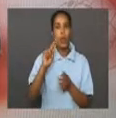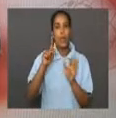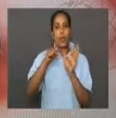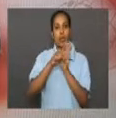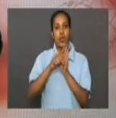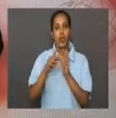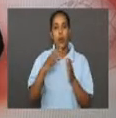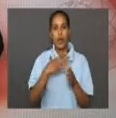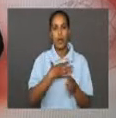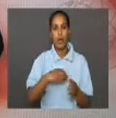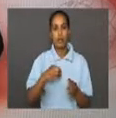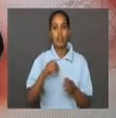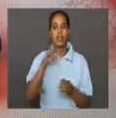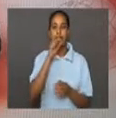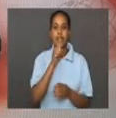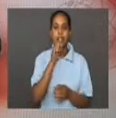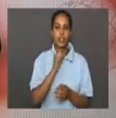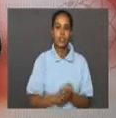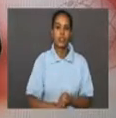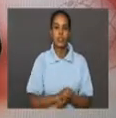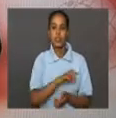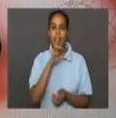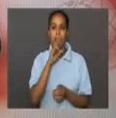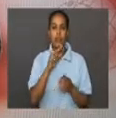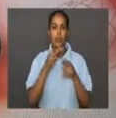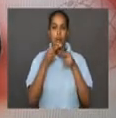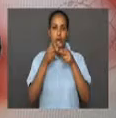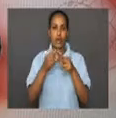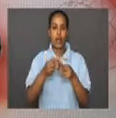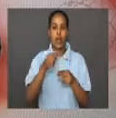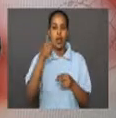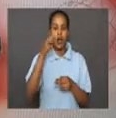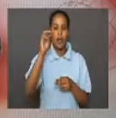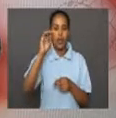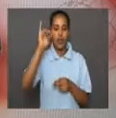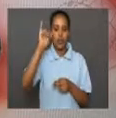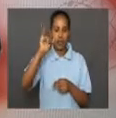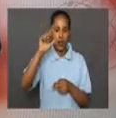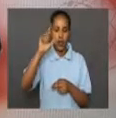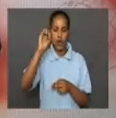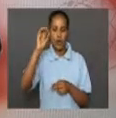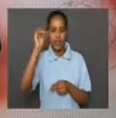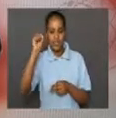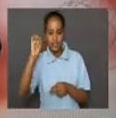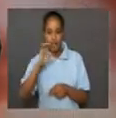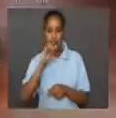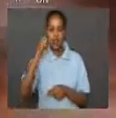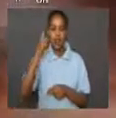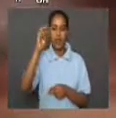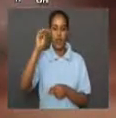principal components of starch. They are called amylose and amylopectin.